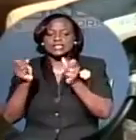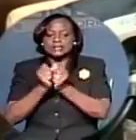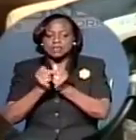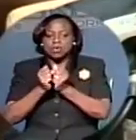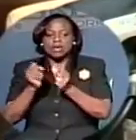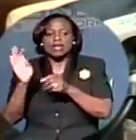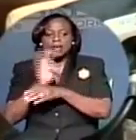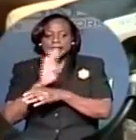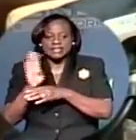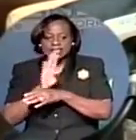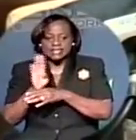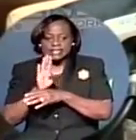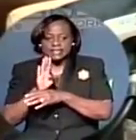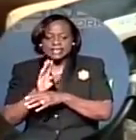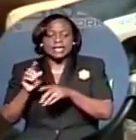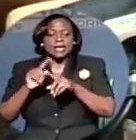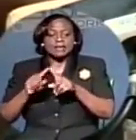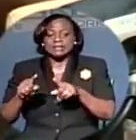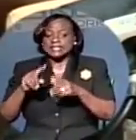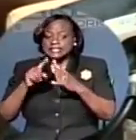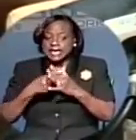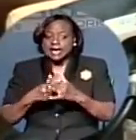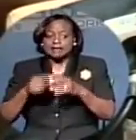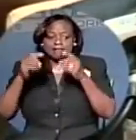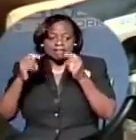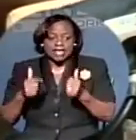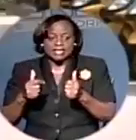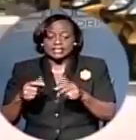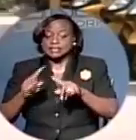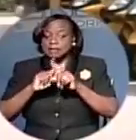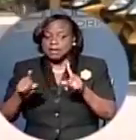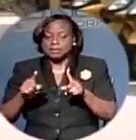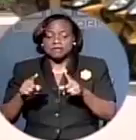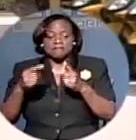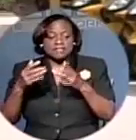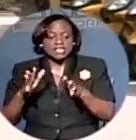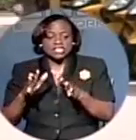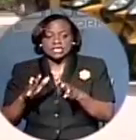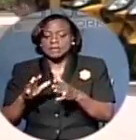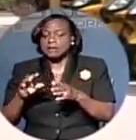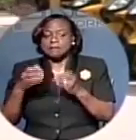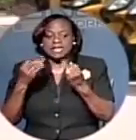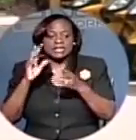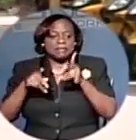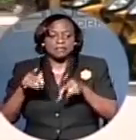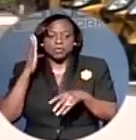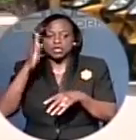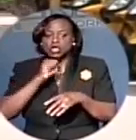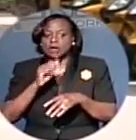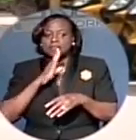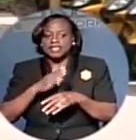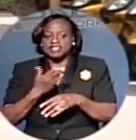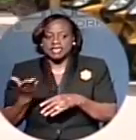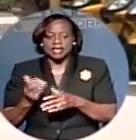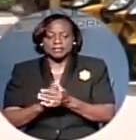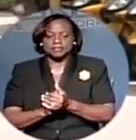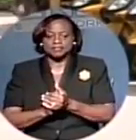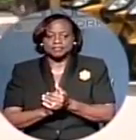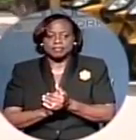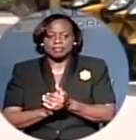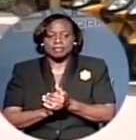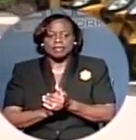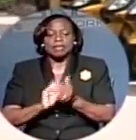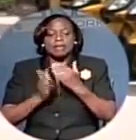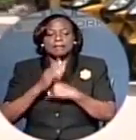the time as you get to membership renewals next year, a lot of your members aren't going to be there anymore. By the time the 24-month needs assessment is complete,